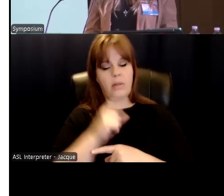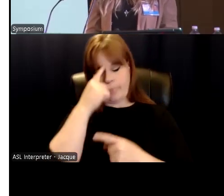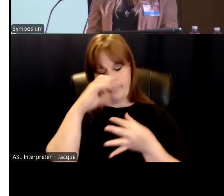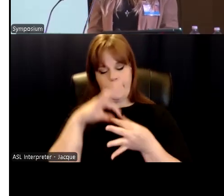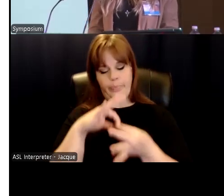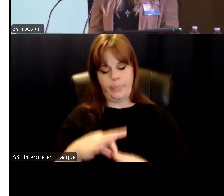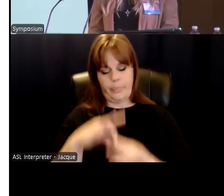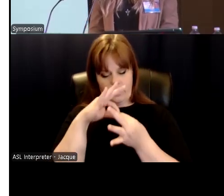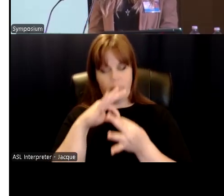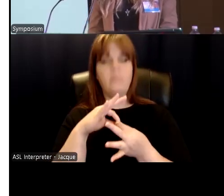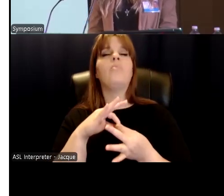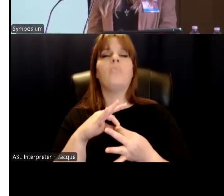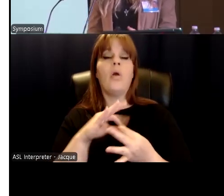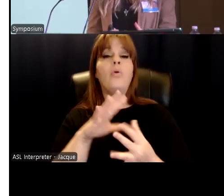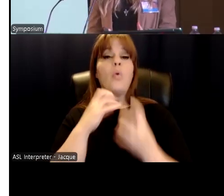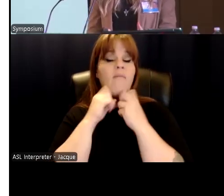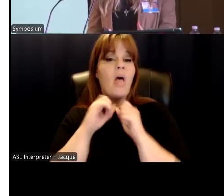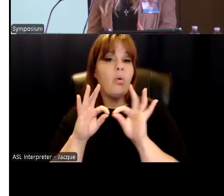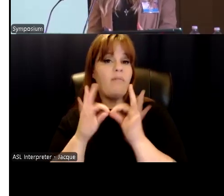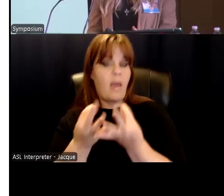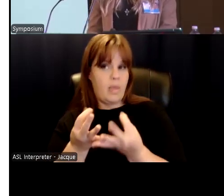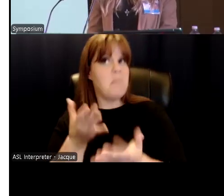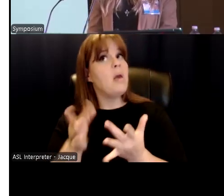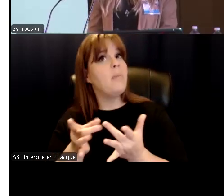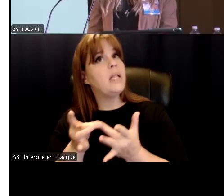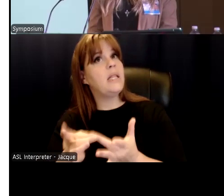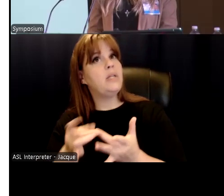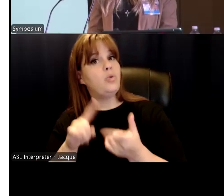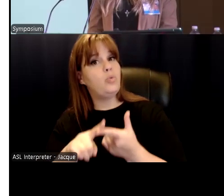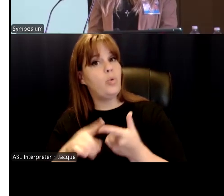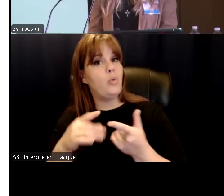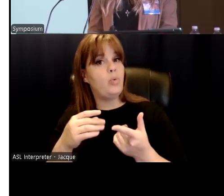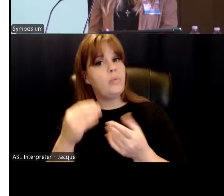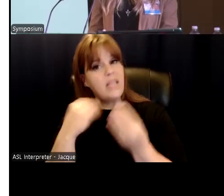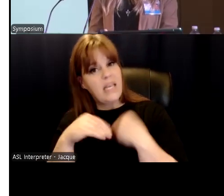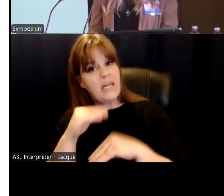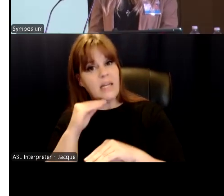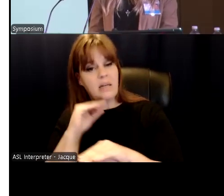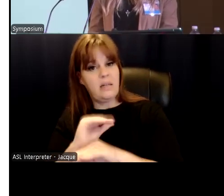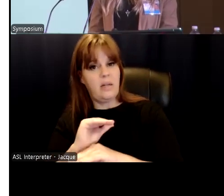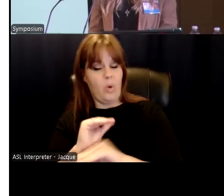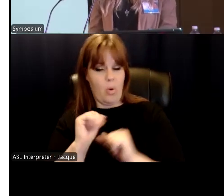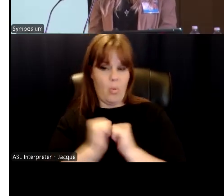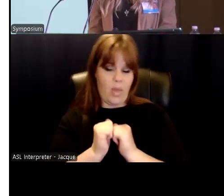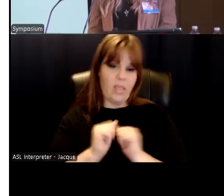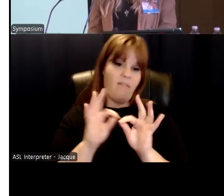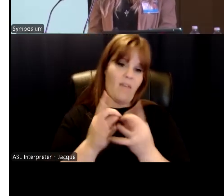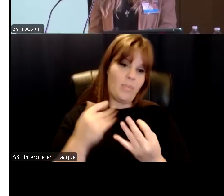of family might lead you to have dinner with a family member or give them a phone